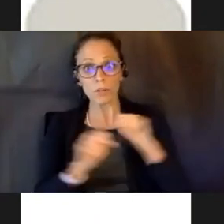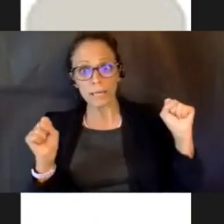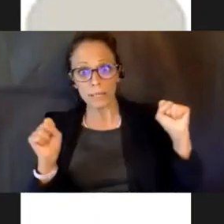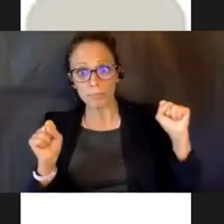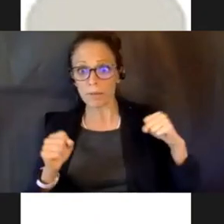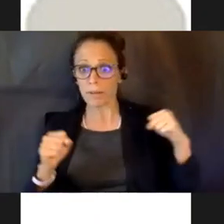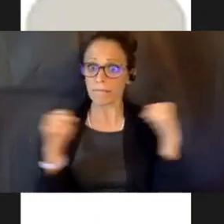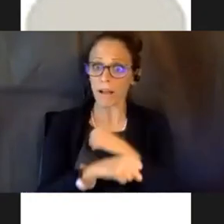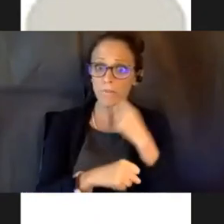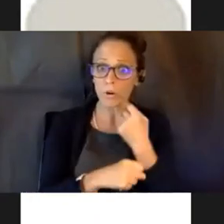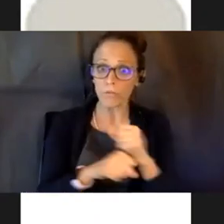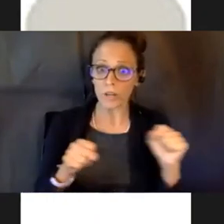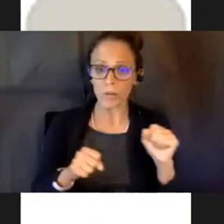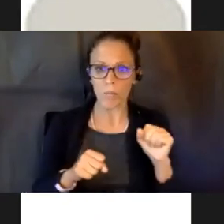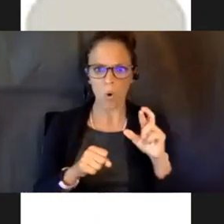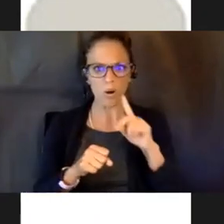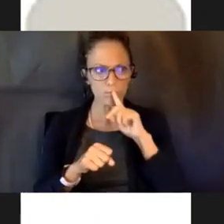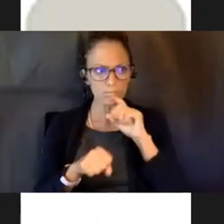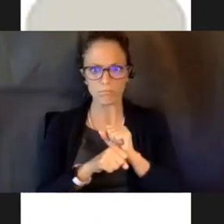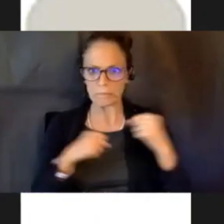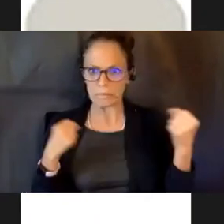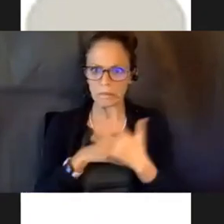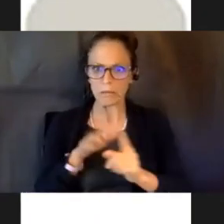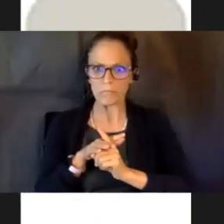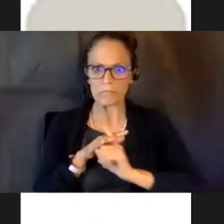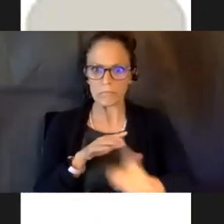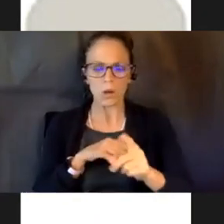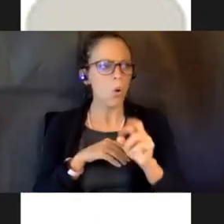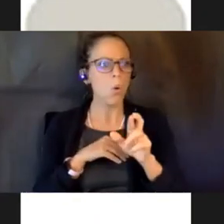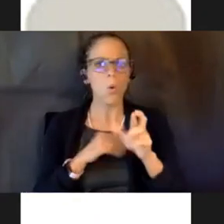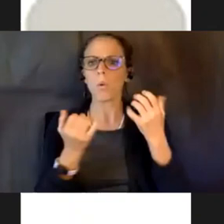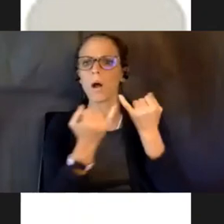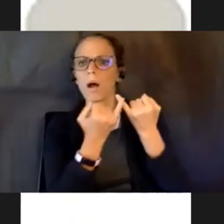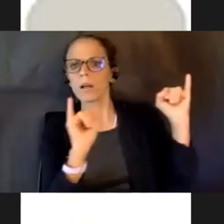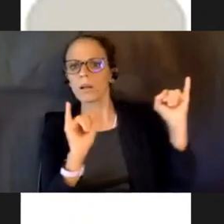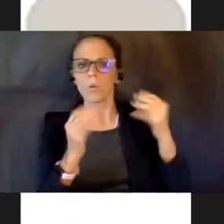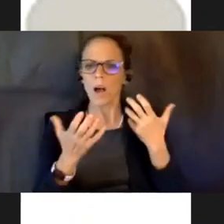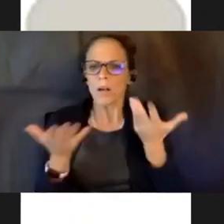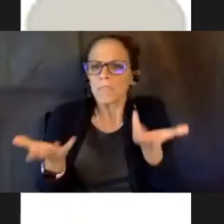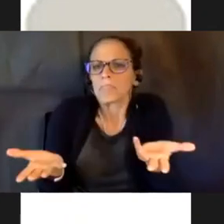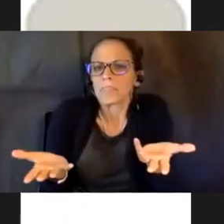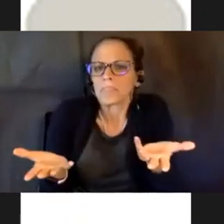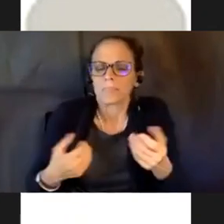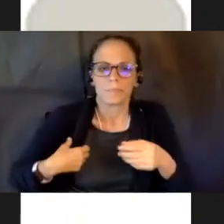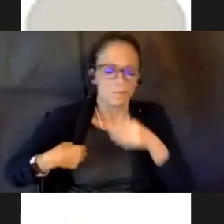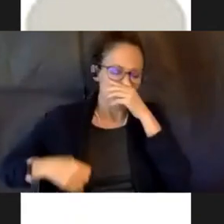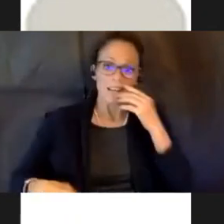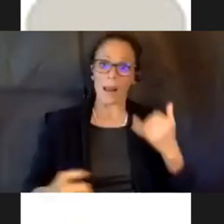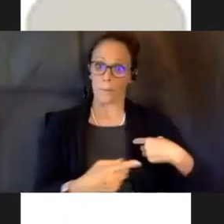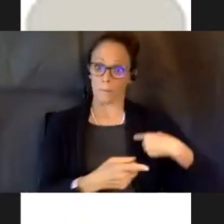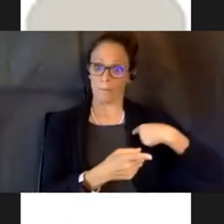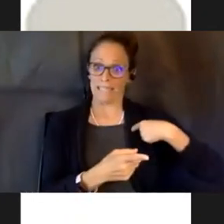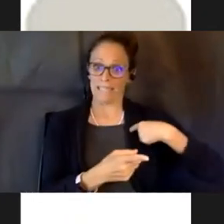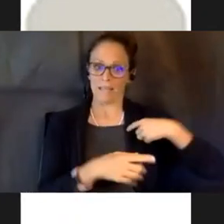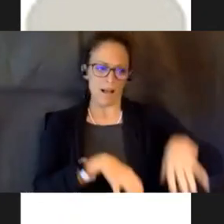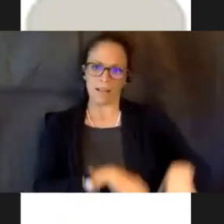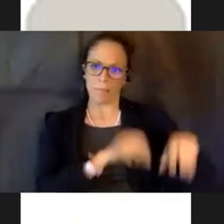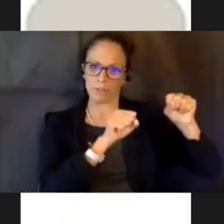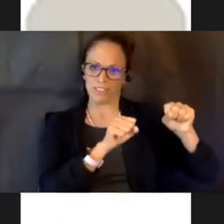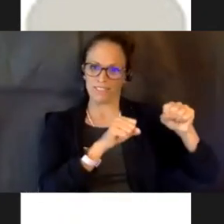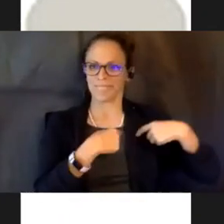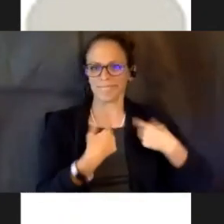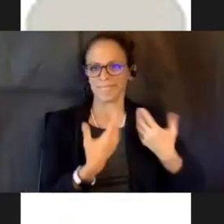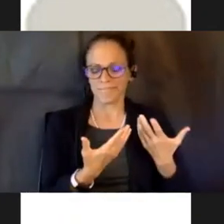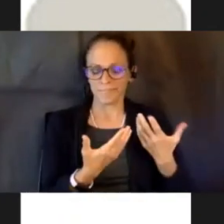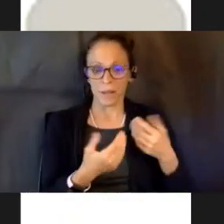was talking to a group yesterday and I said, you know, in my birth certificate, which is, I was adopted, so you never get to see your original birth certificate, but on the one